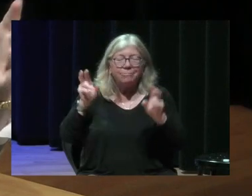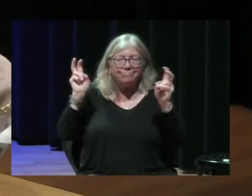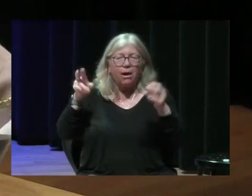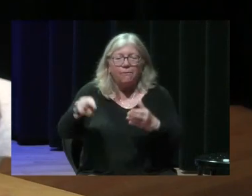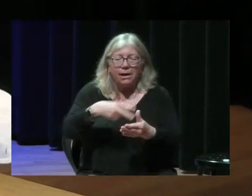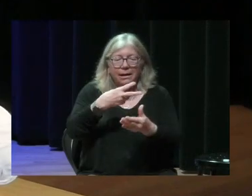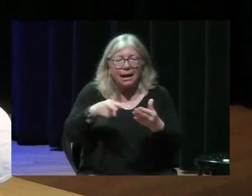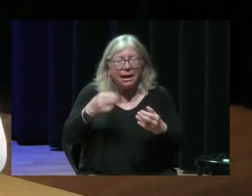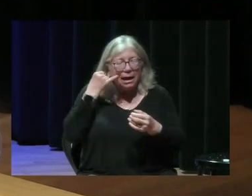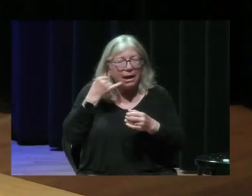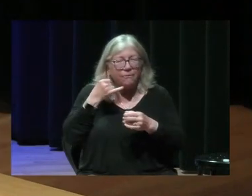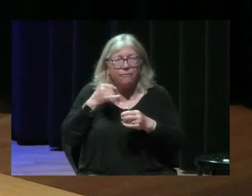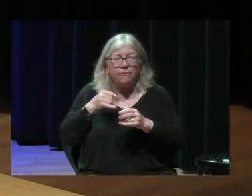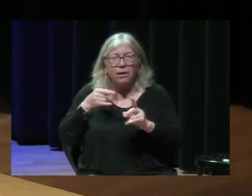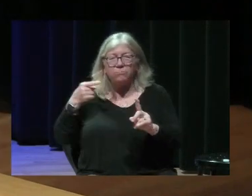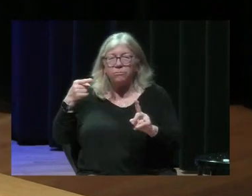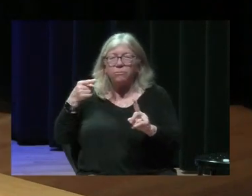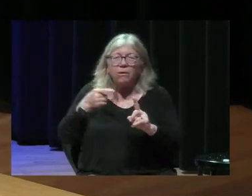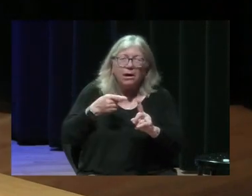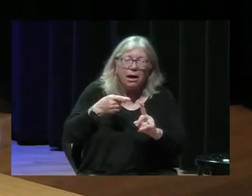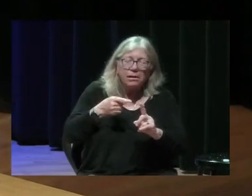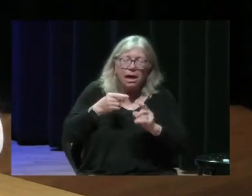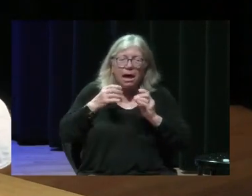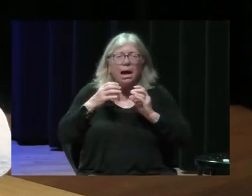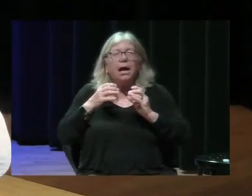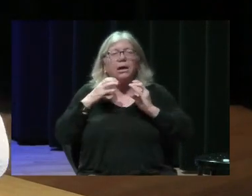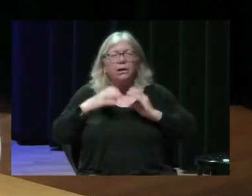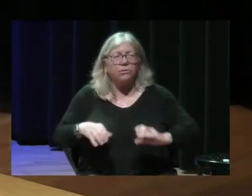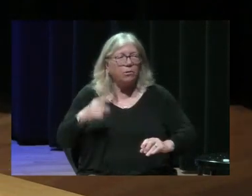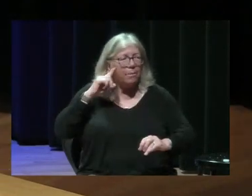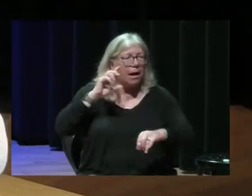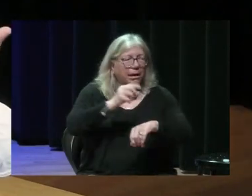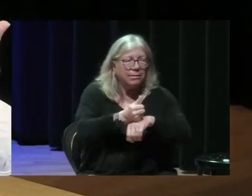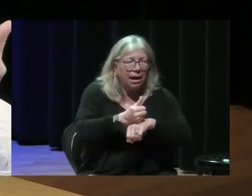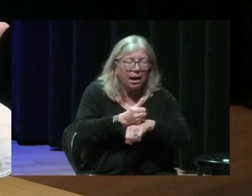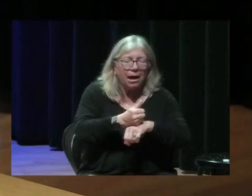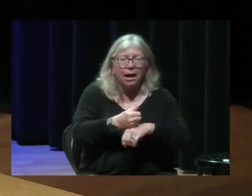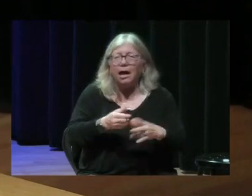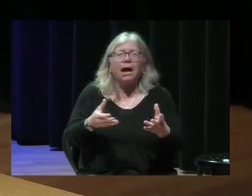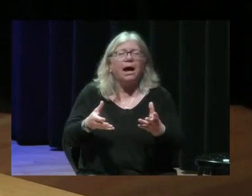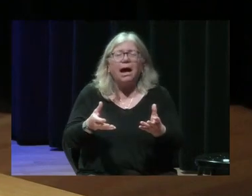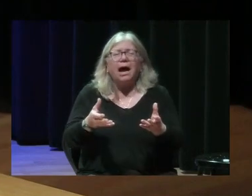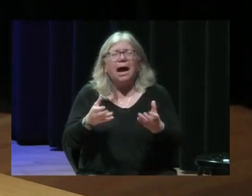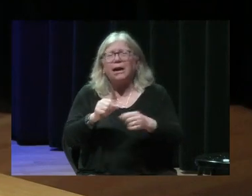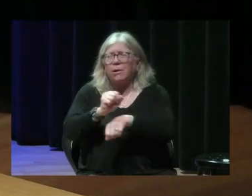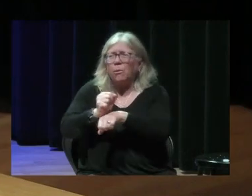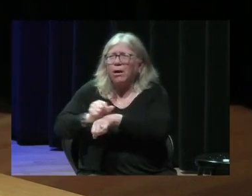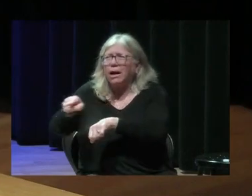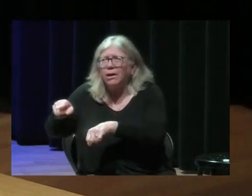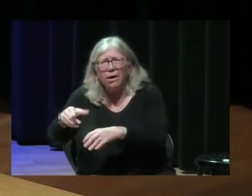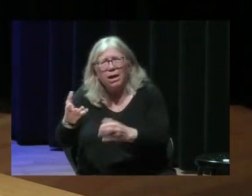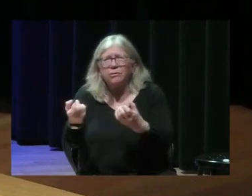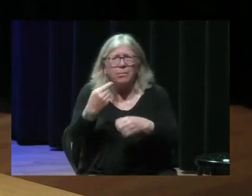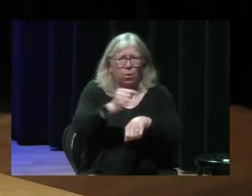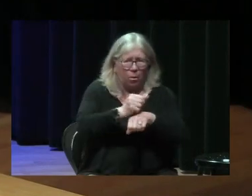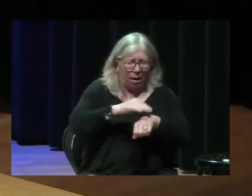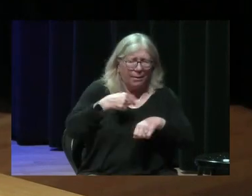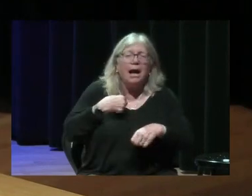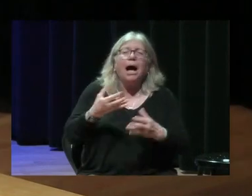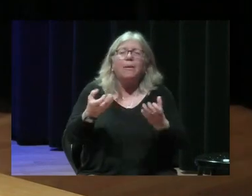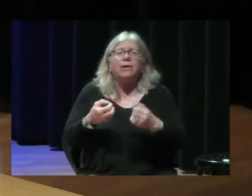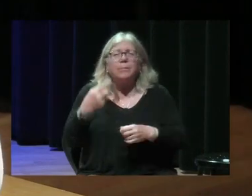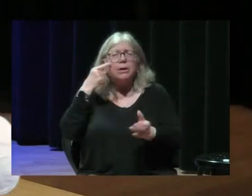when we lean too hard into that consumer mindset and just, I want to be heard, I don't want to be worked on, I don't want to work on somebody else, I just want somebody to witness